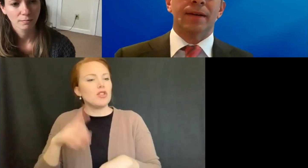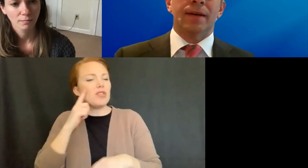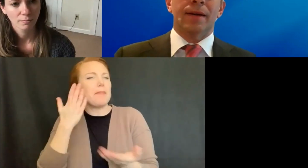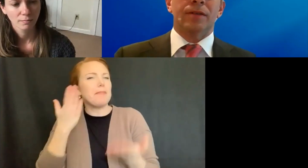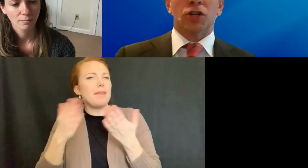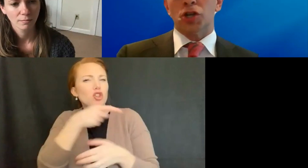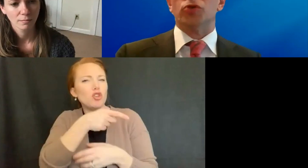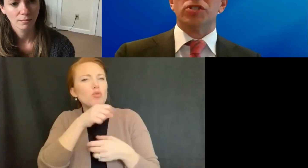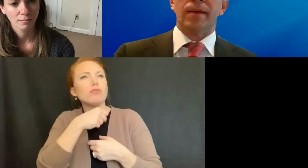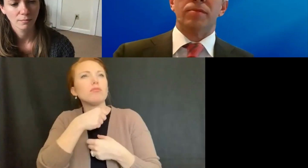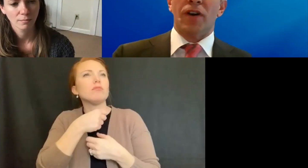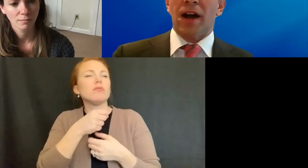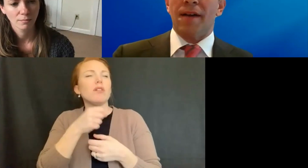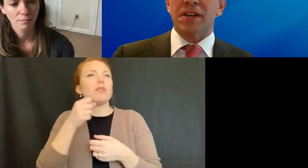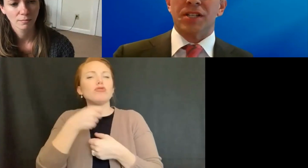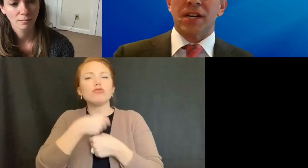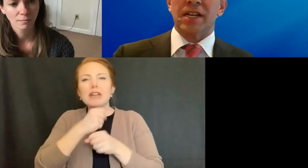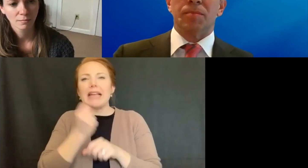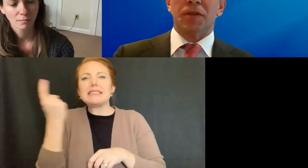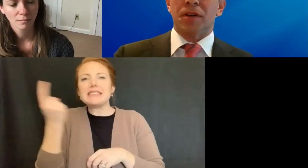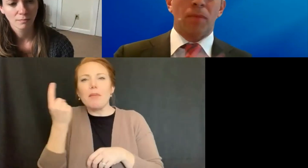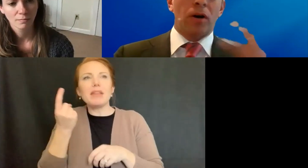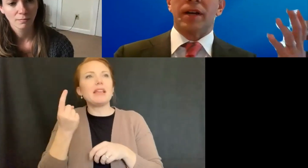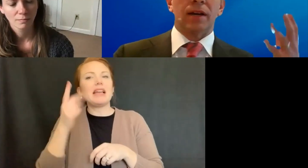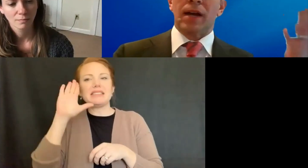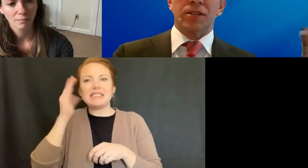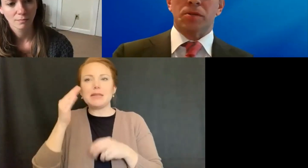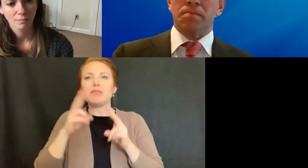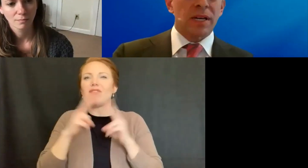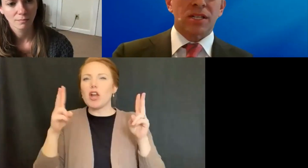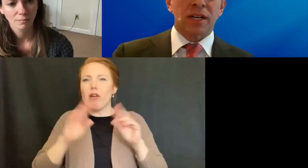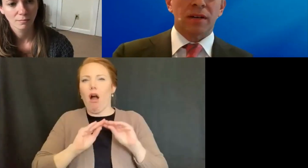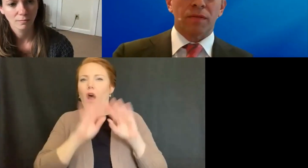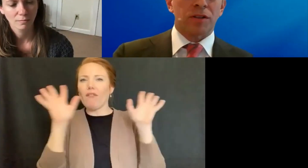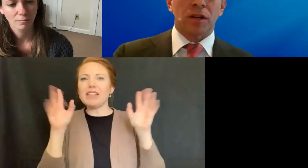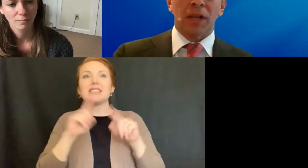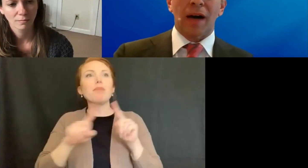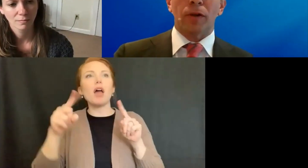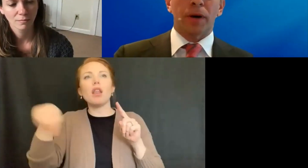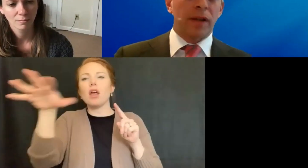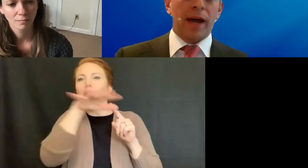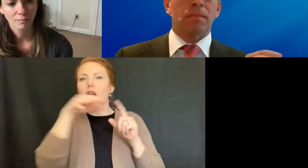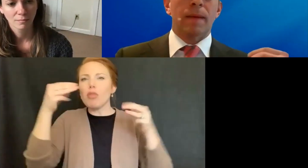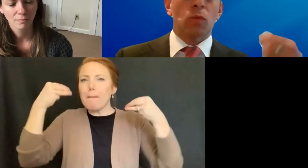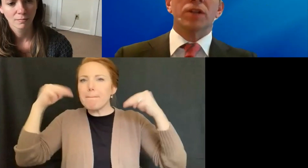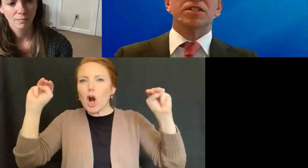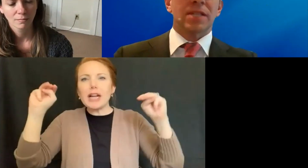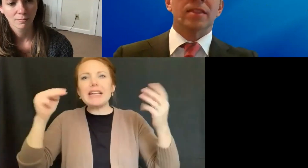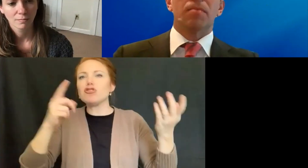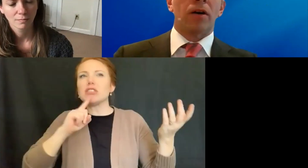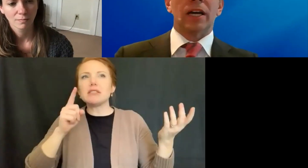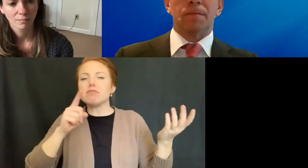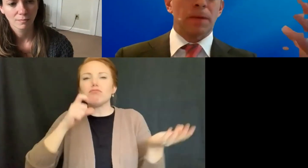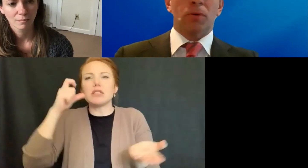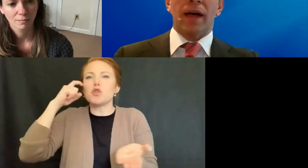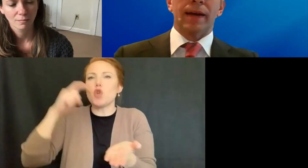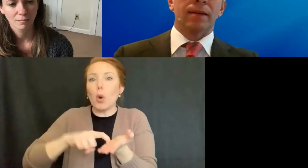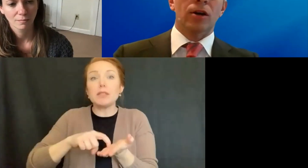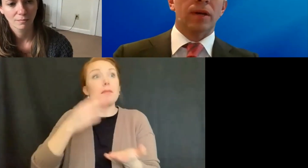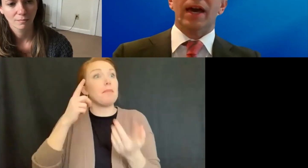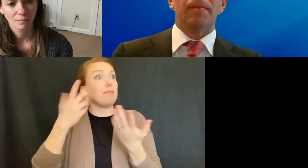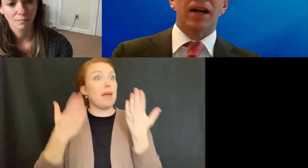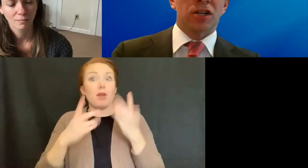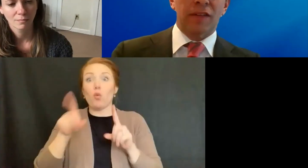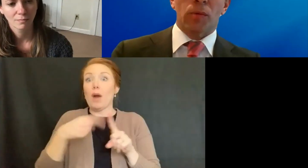that to you seems very obvious and needed, but the market has just missed it on some level? But like maybe once it's in the market, people